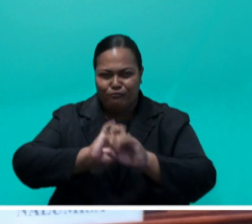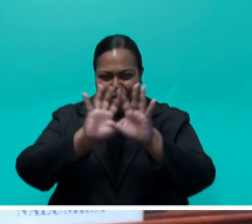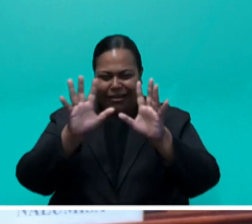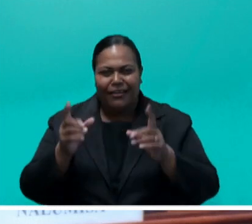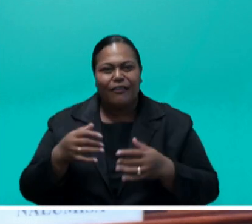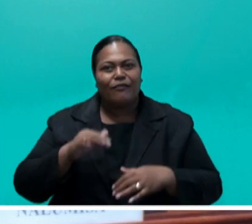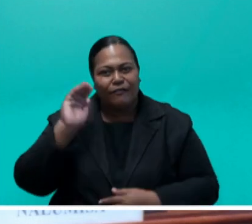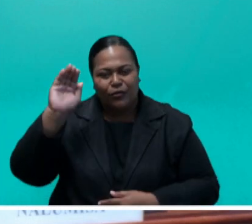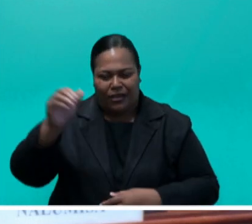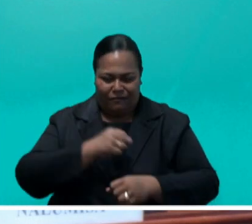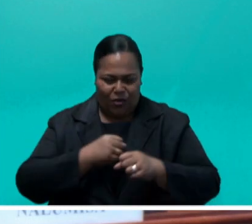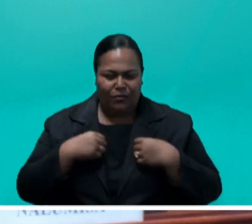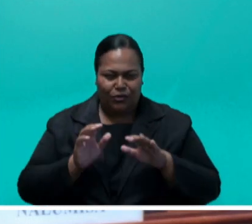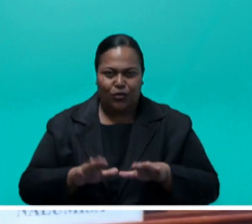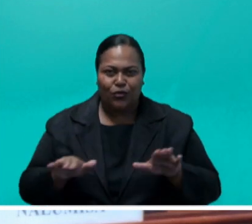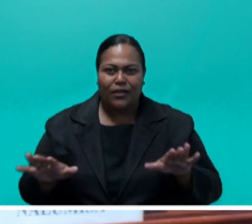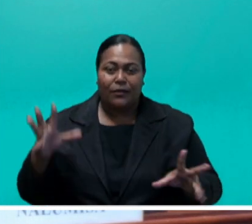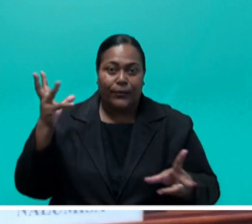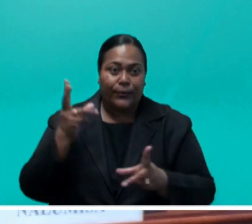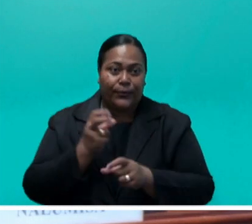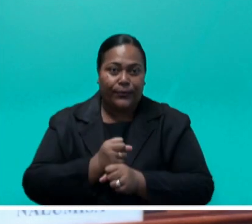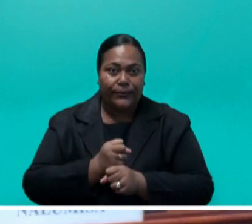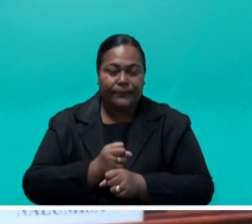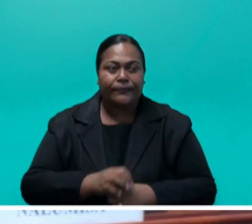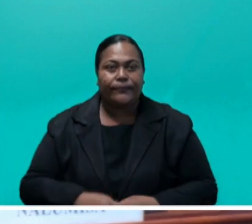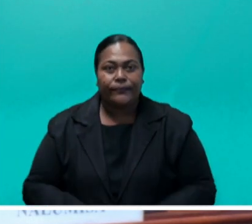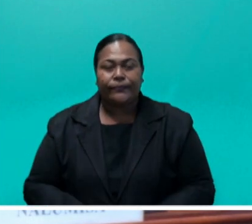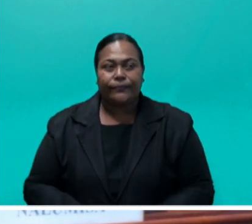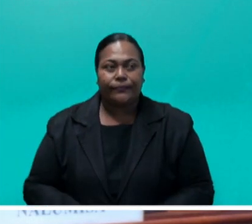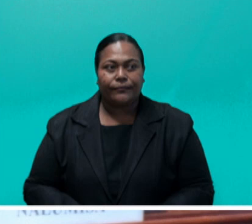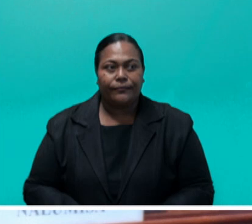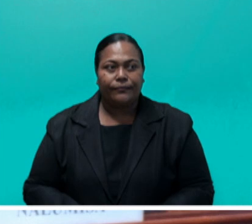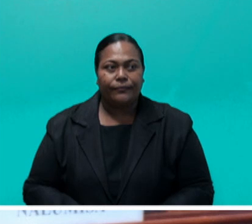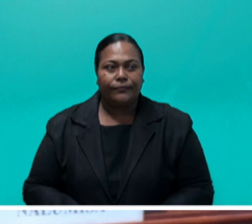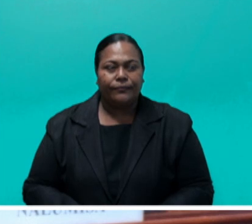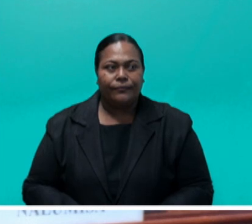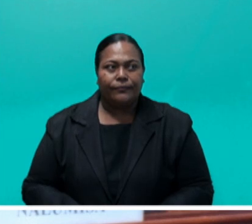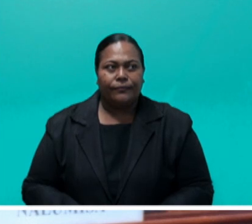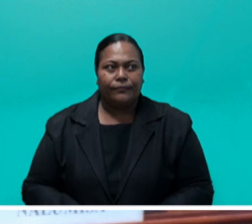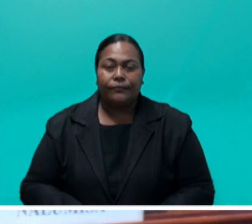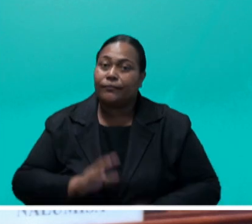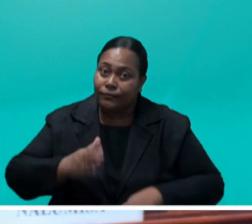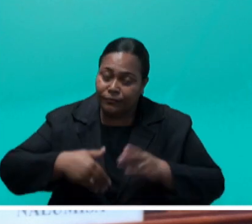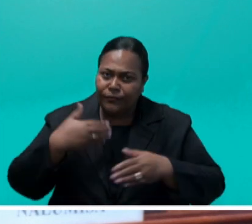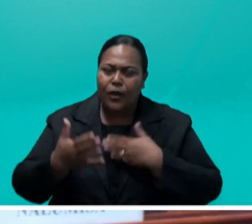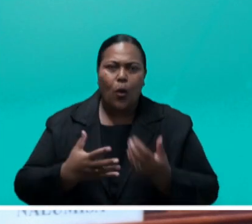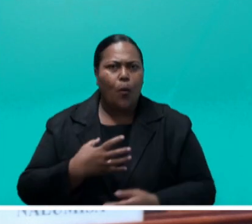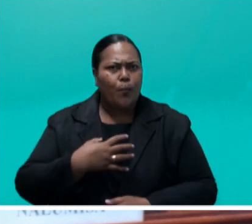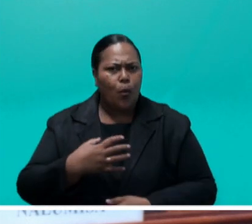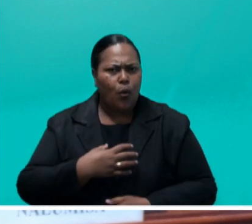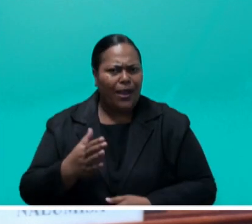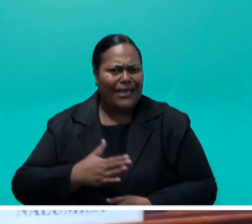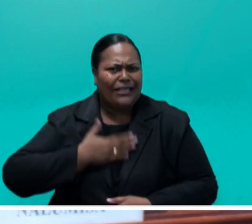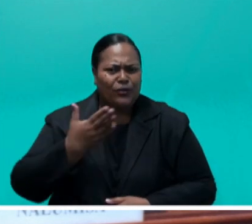nation. In conclusion, Honourable Speaker, I wish to highlight that there is great interest in the